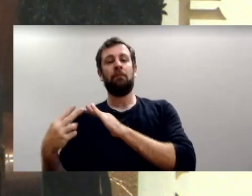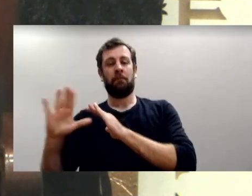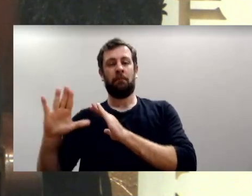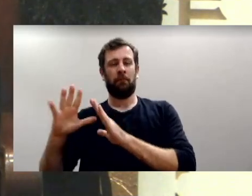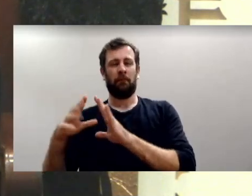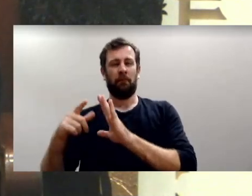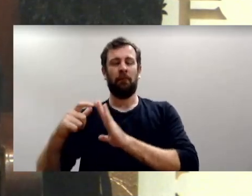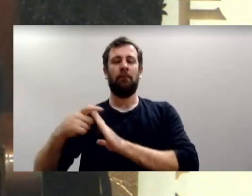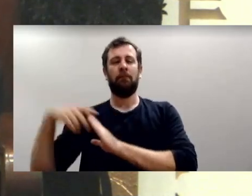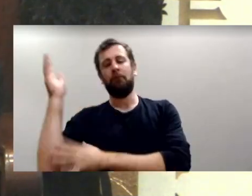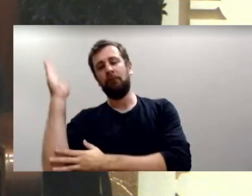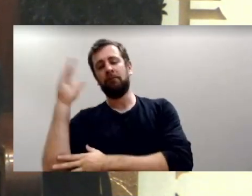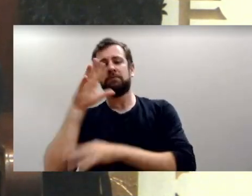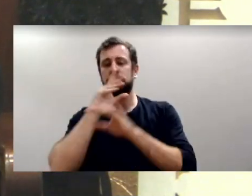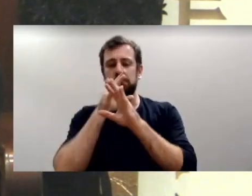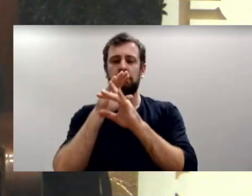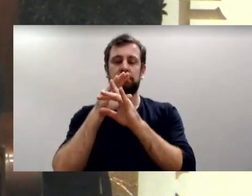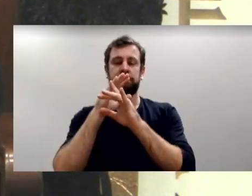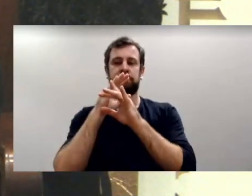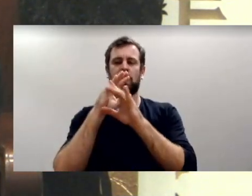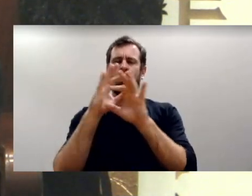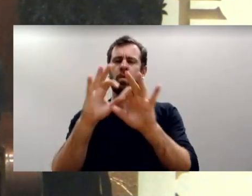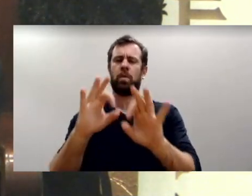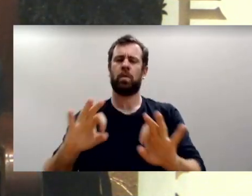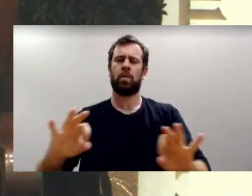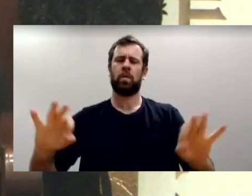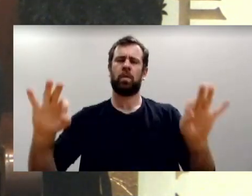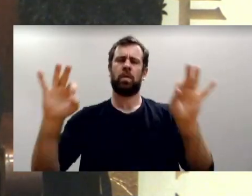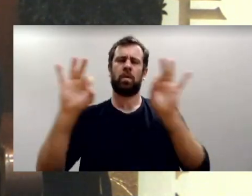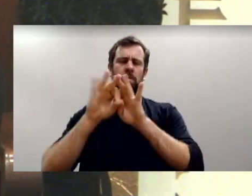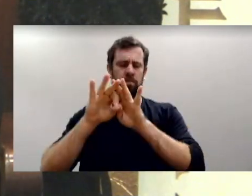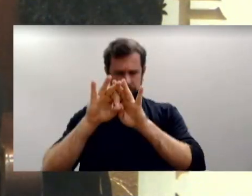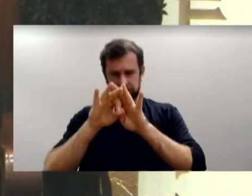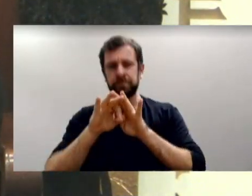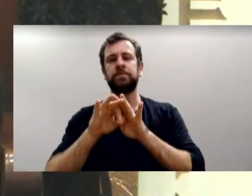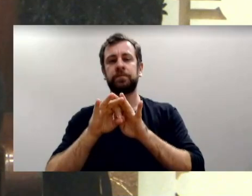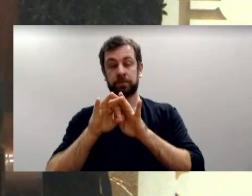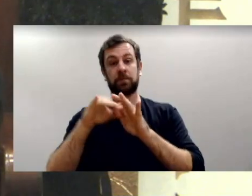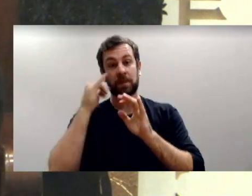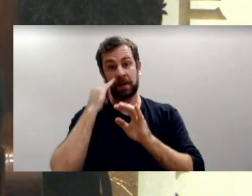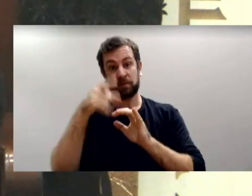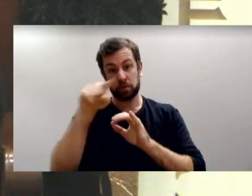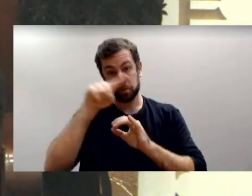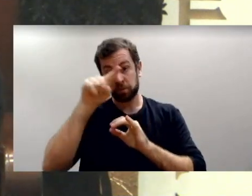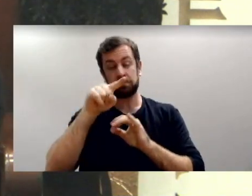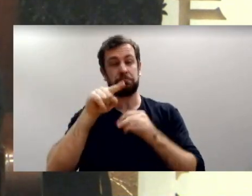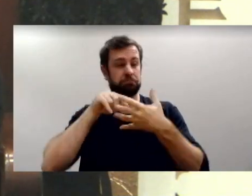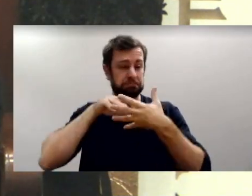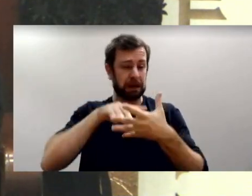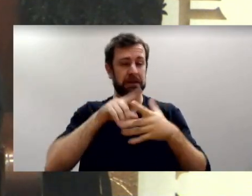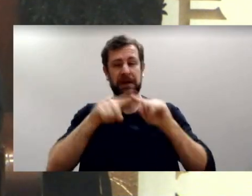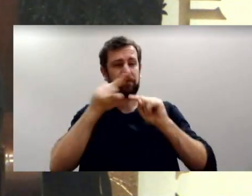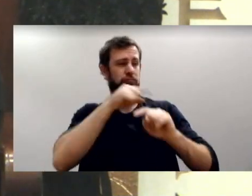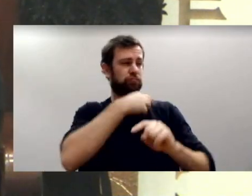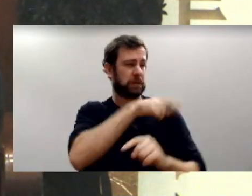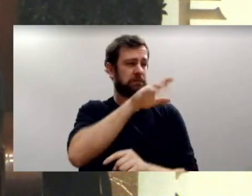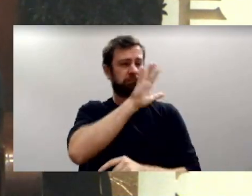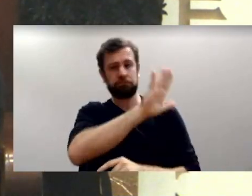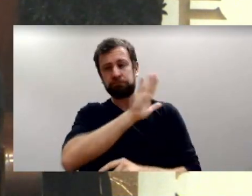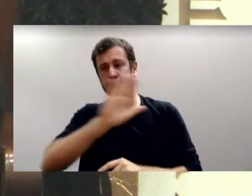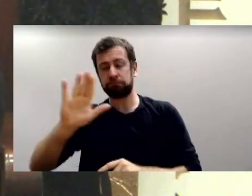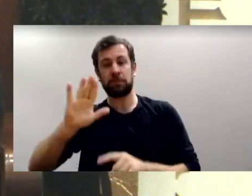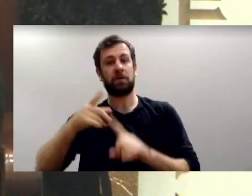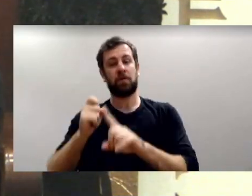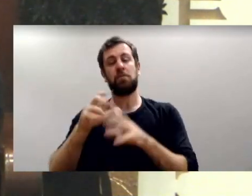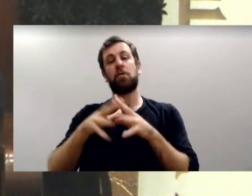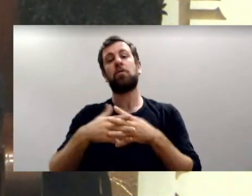it is very important. If you study the history of religions, from the Quranic point of view, we are